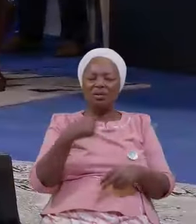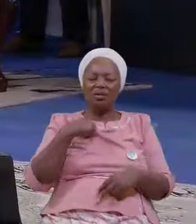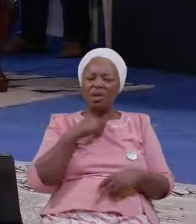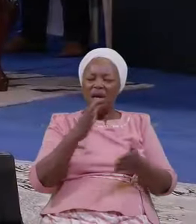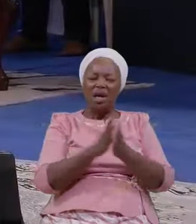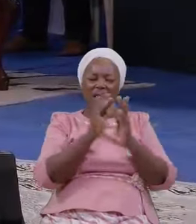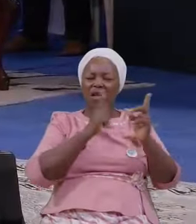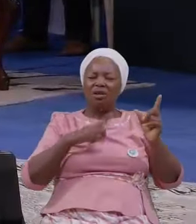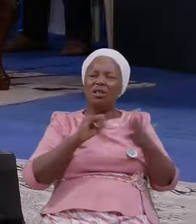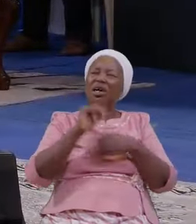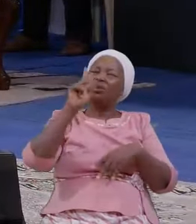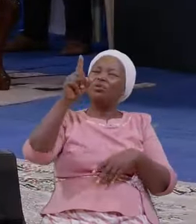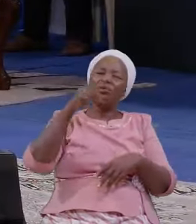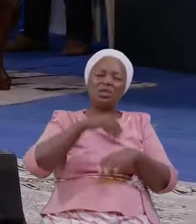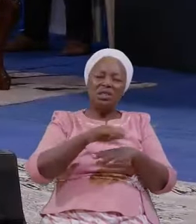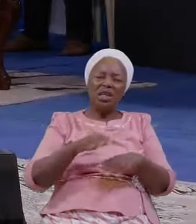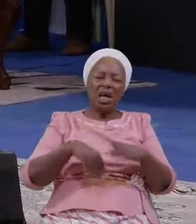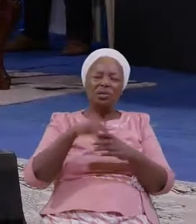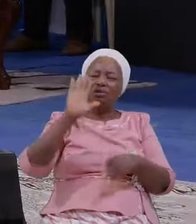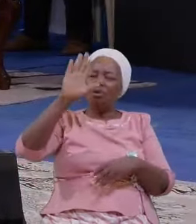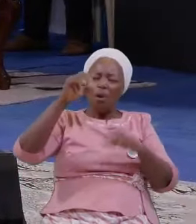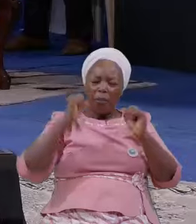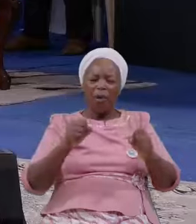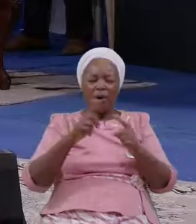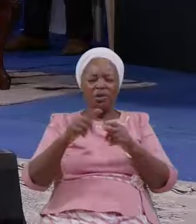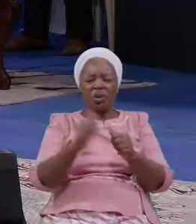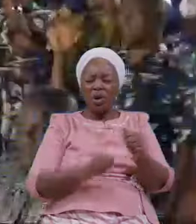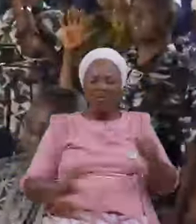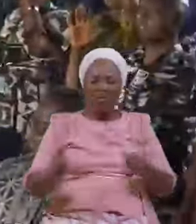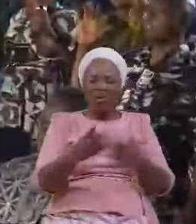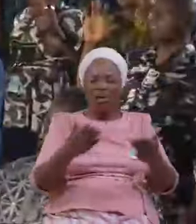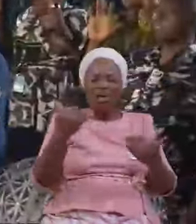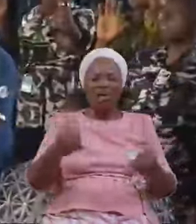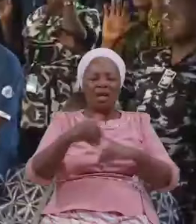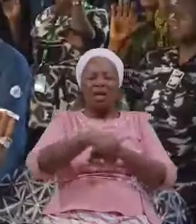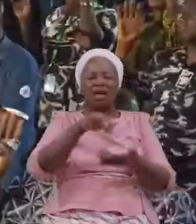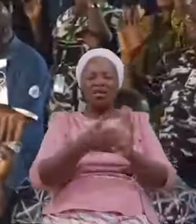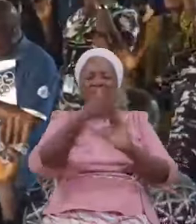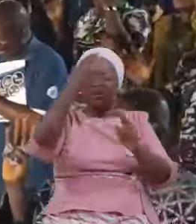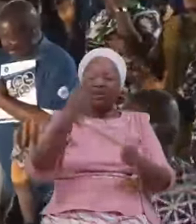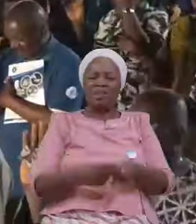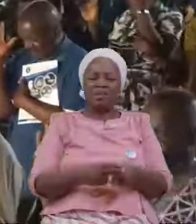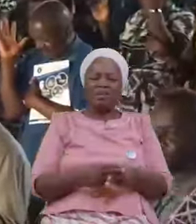your power to everyone tonight in Jesus' name. Amen.